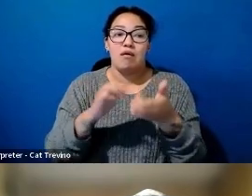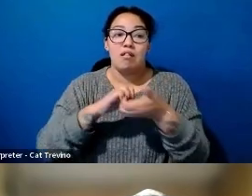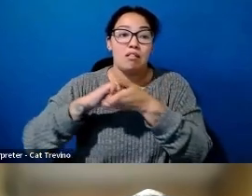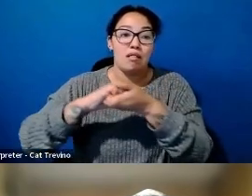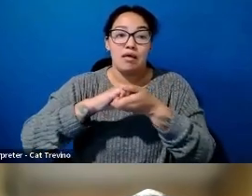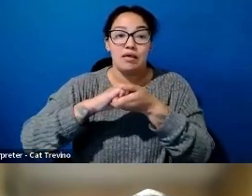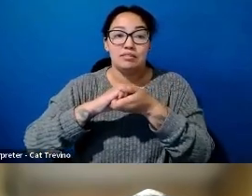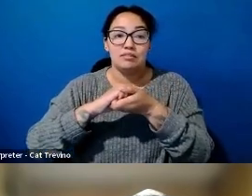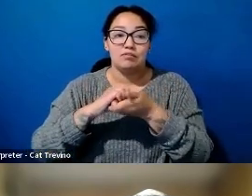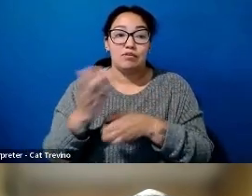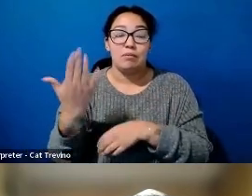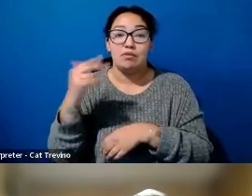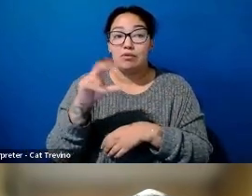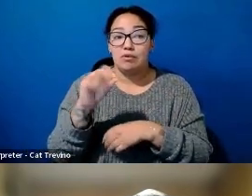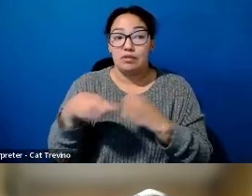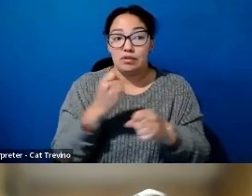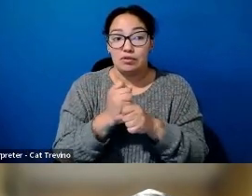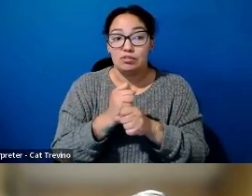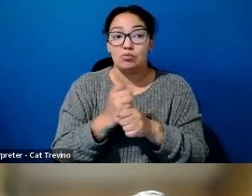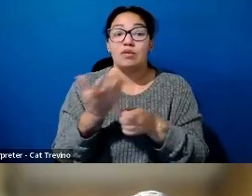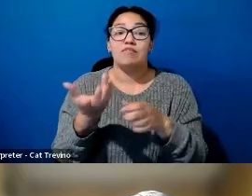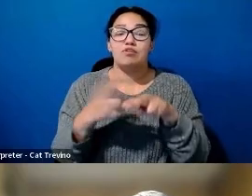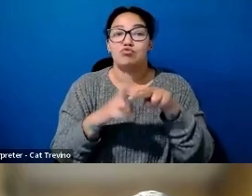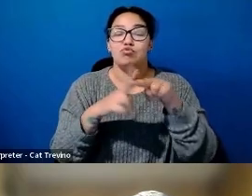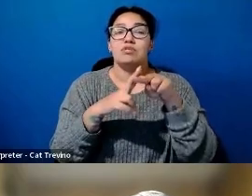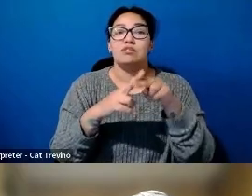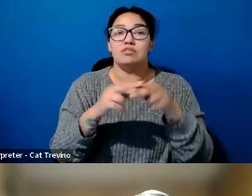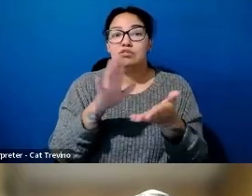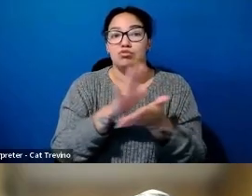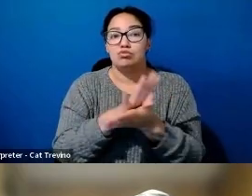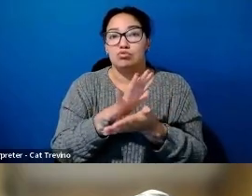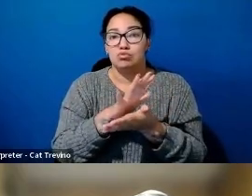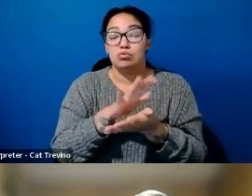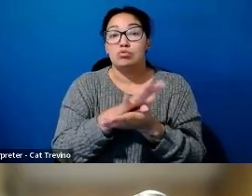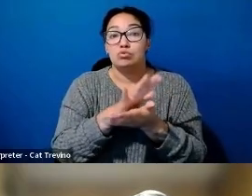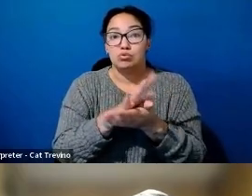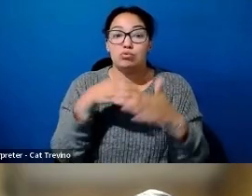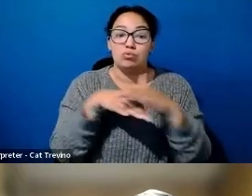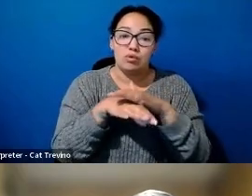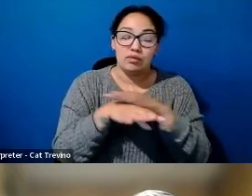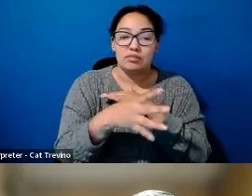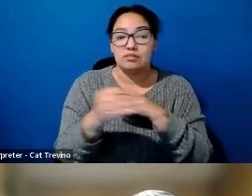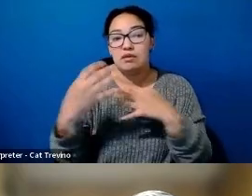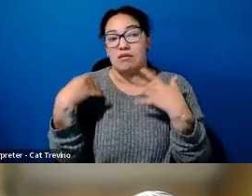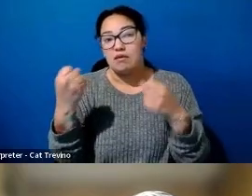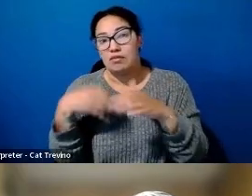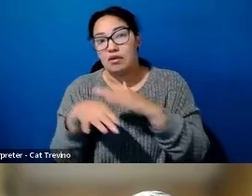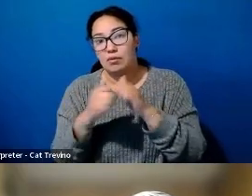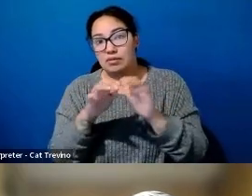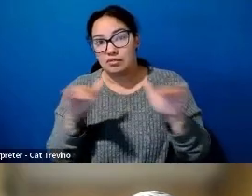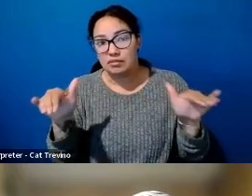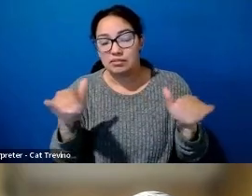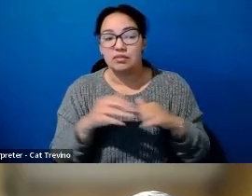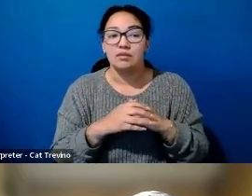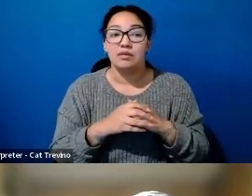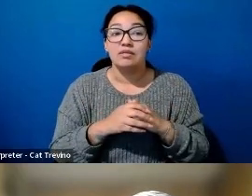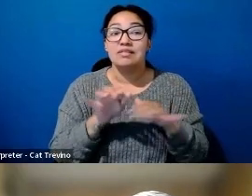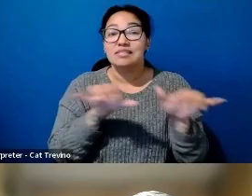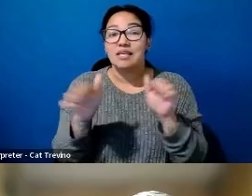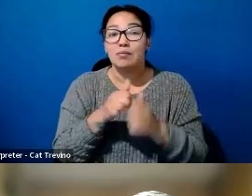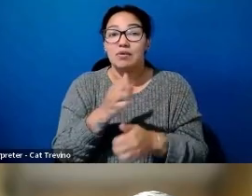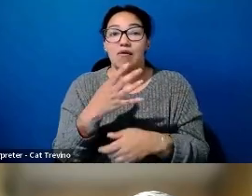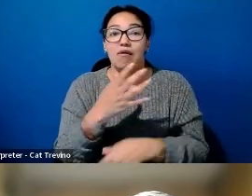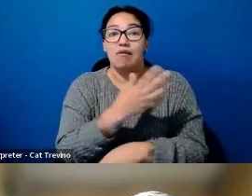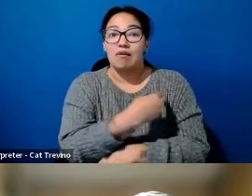worked to increase children's access to healthcare through school-based healthcare. Much like Health Partners, we are an